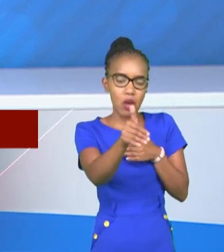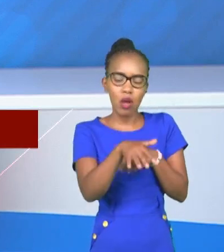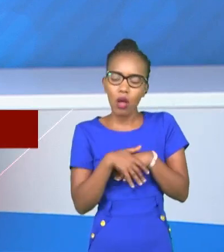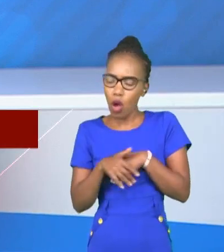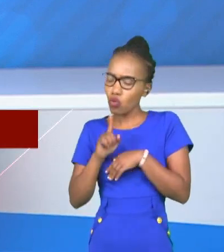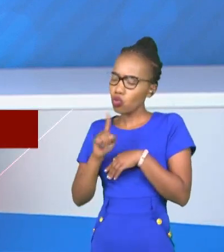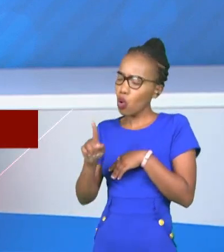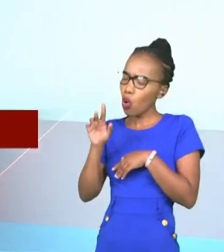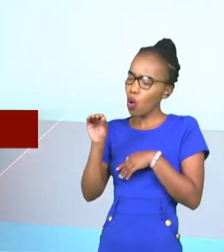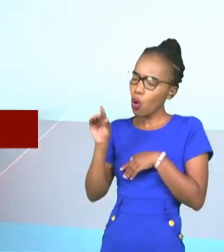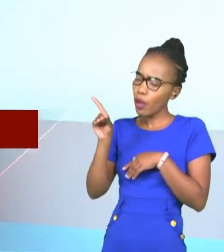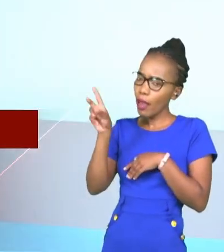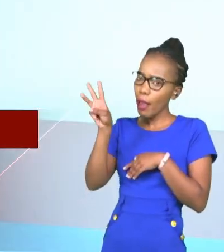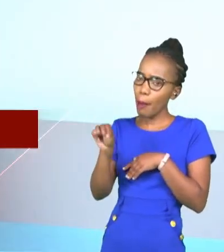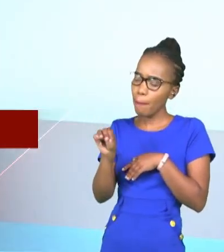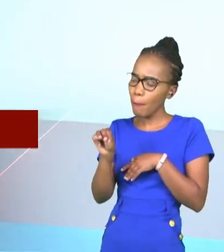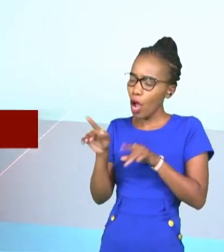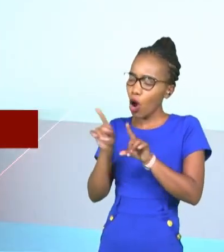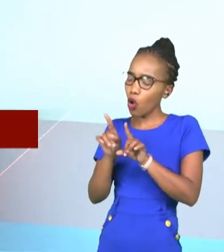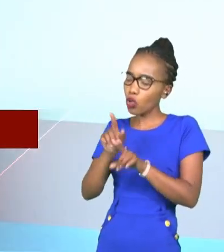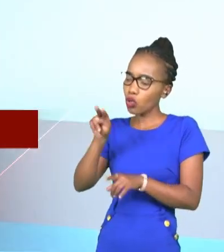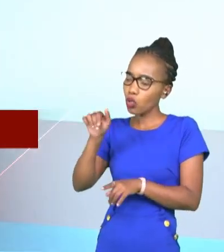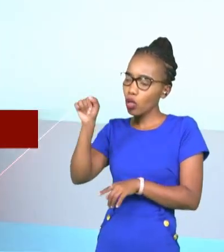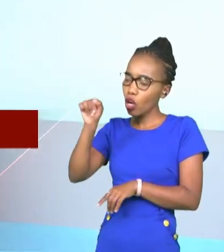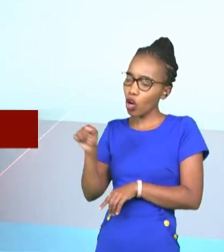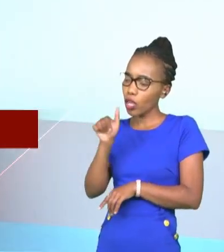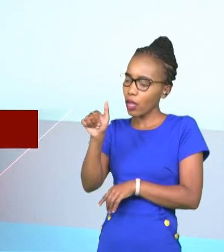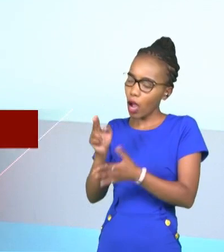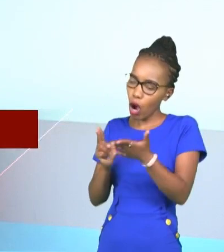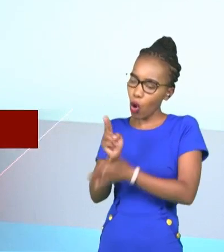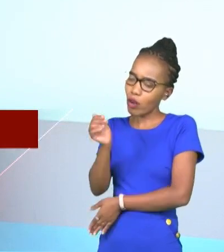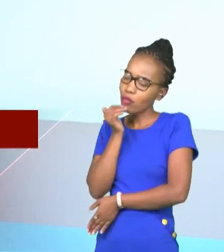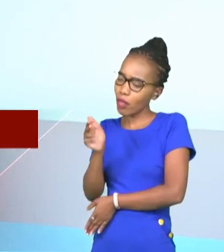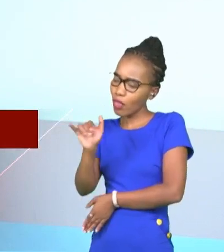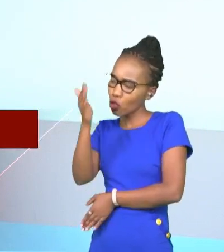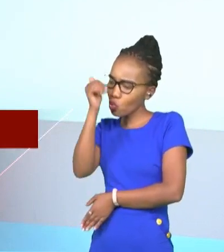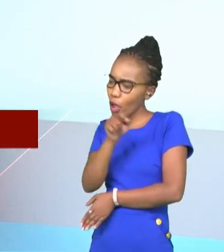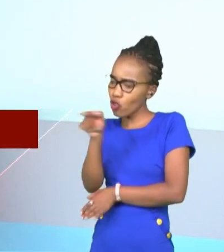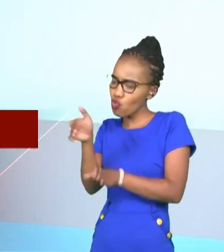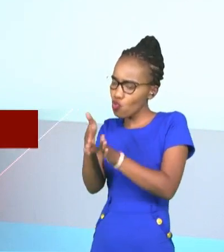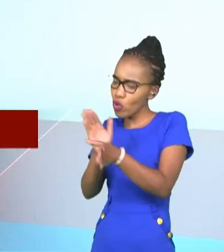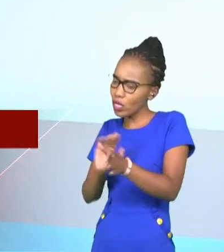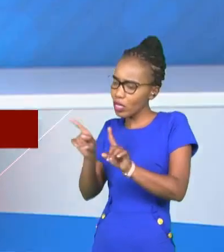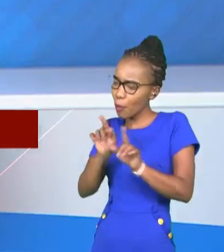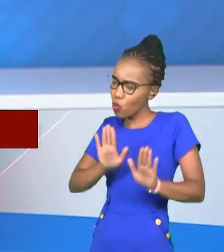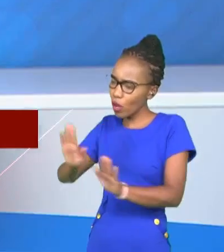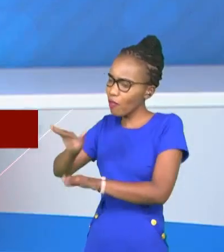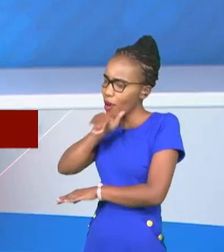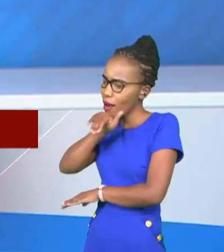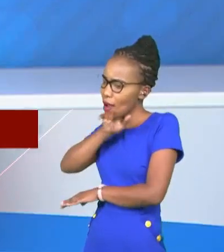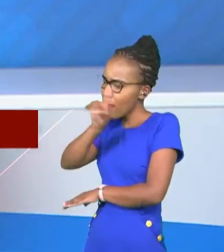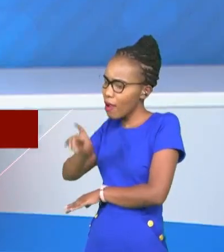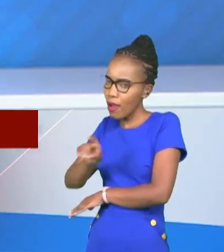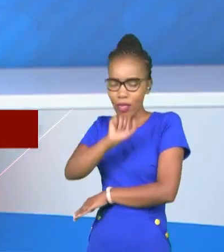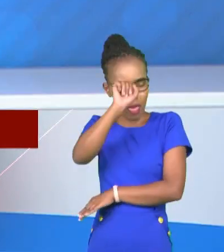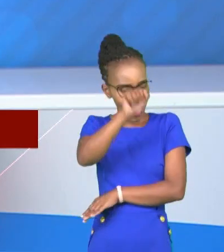that ODM in NASA were dishonest, and that is why you left yes. Raila Odinga in this yes. new alliance. And we cannot